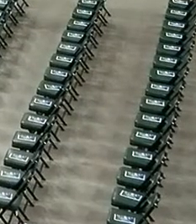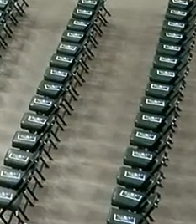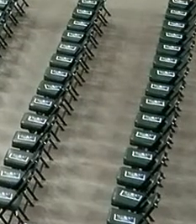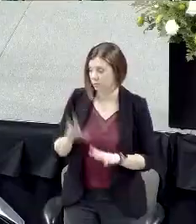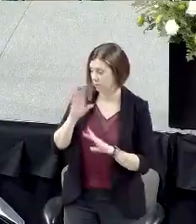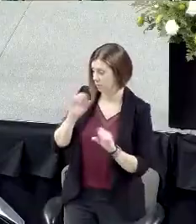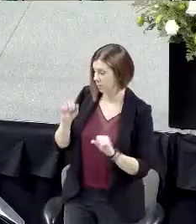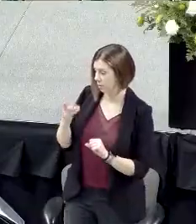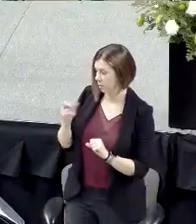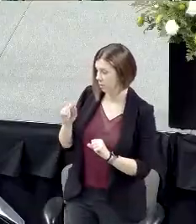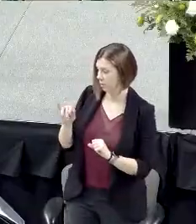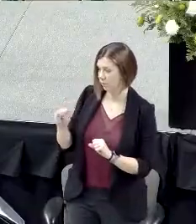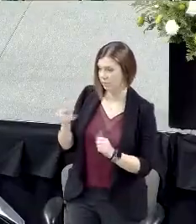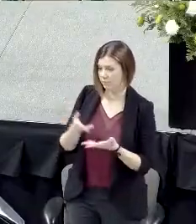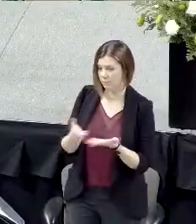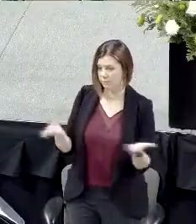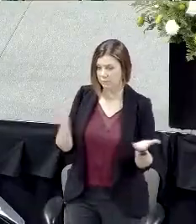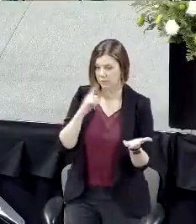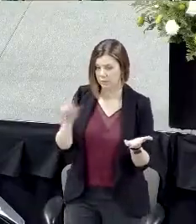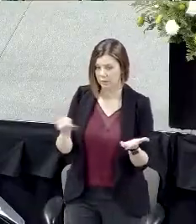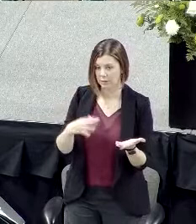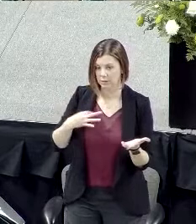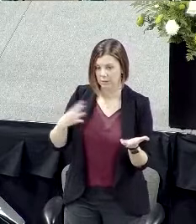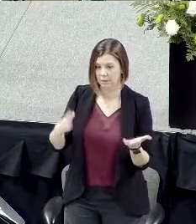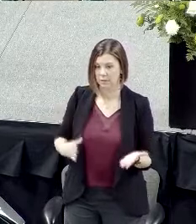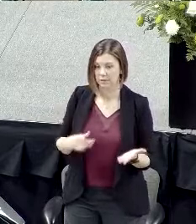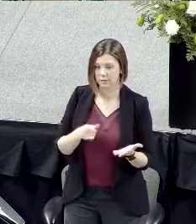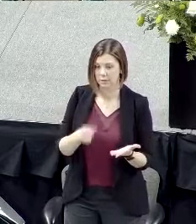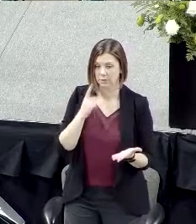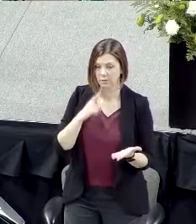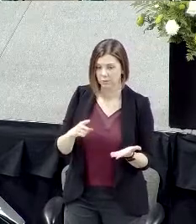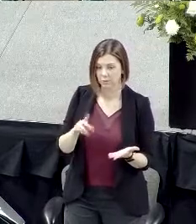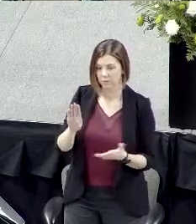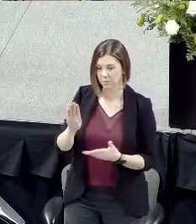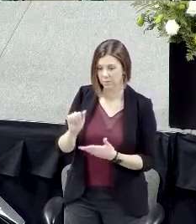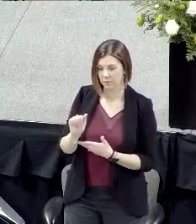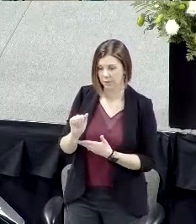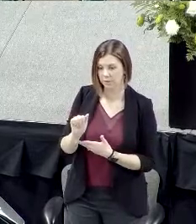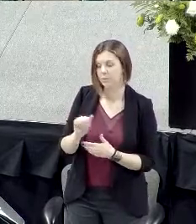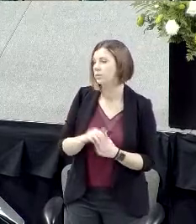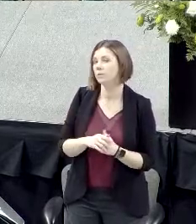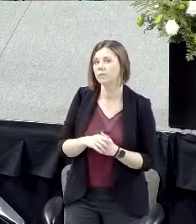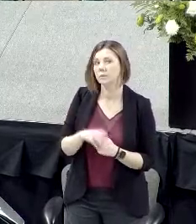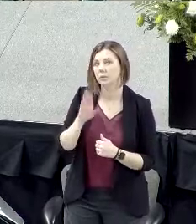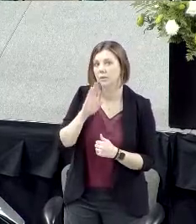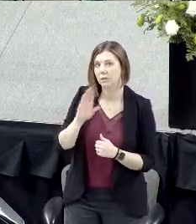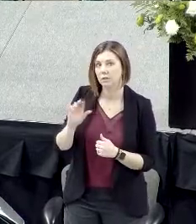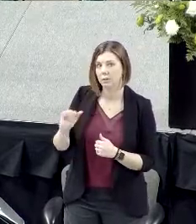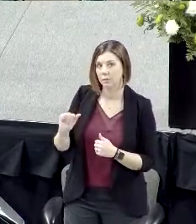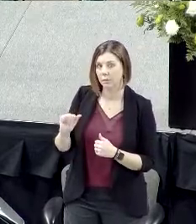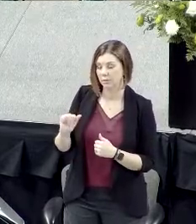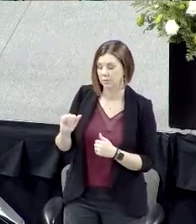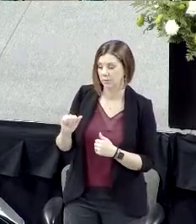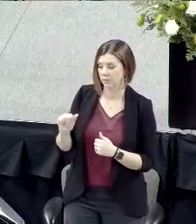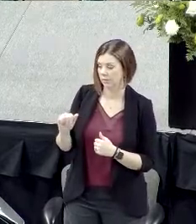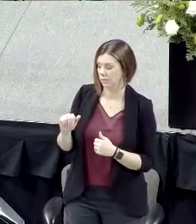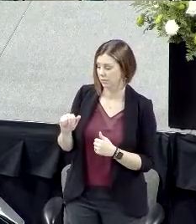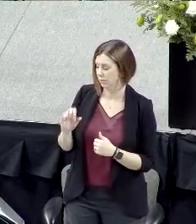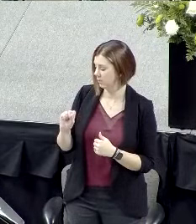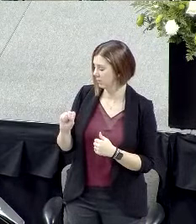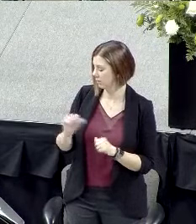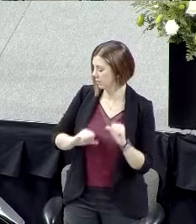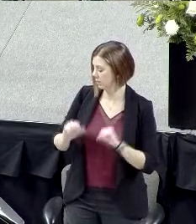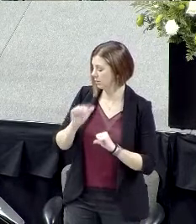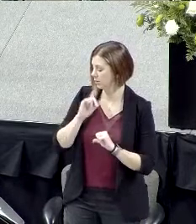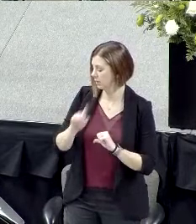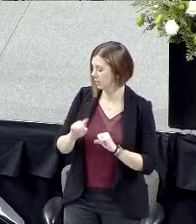President Hoffman, I present to you these candidates for Bachelor's of Arts, Bachelor's of Applied Science,